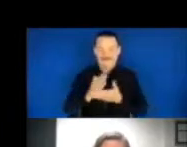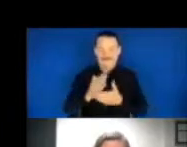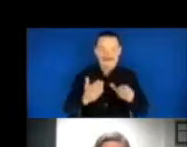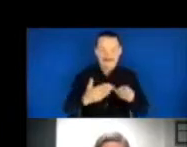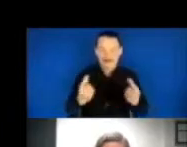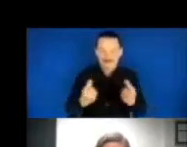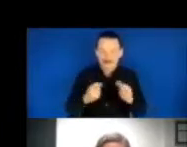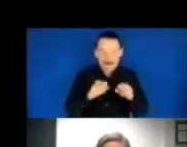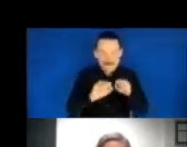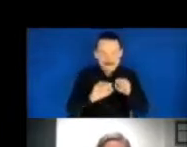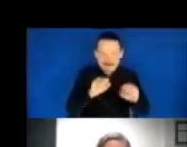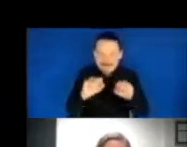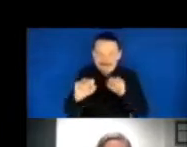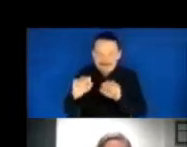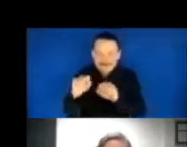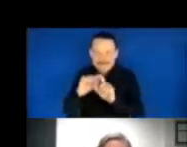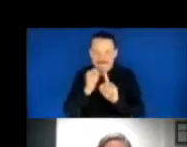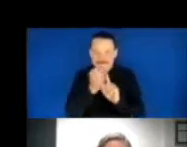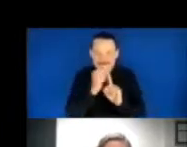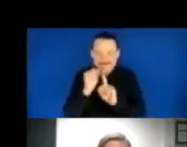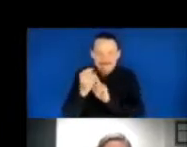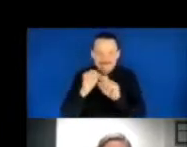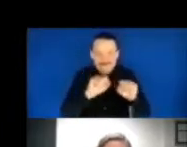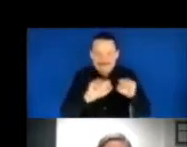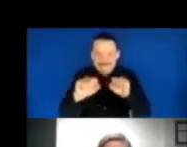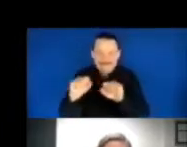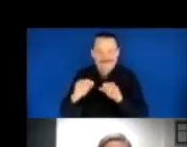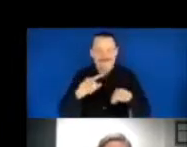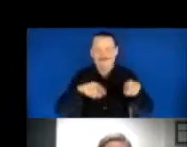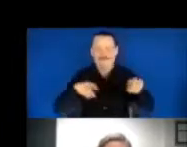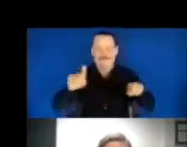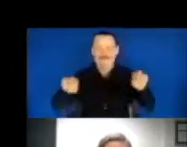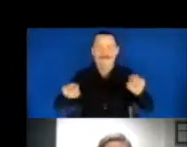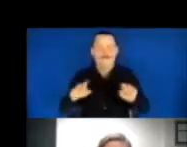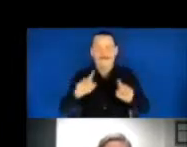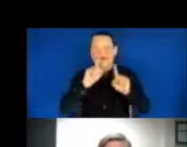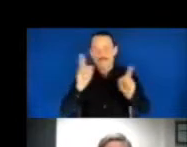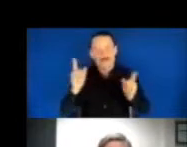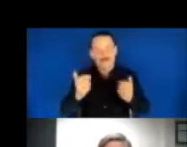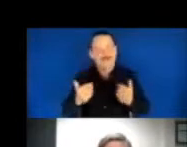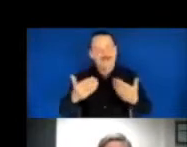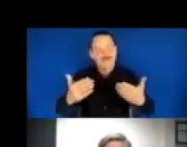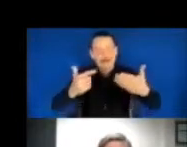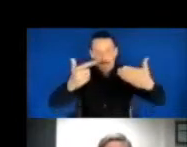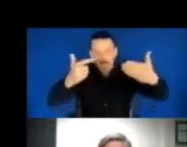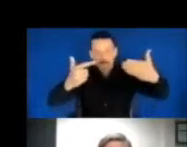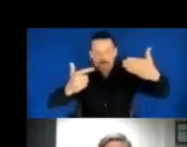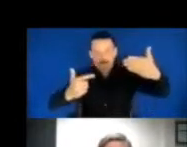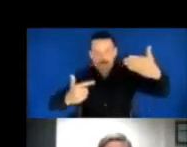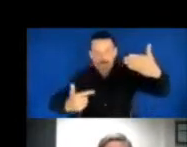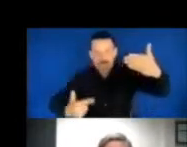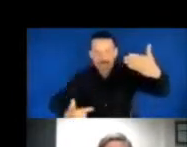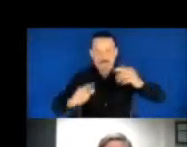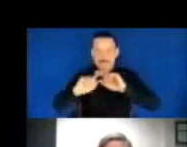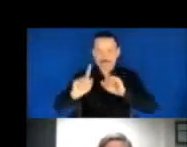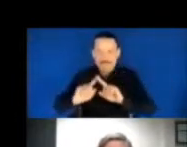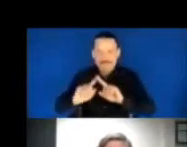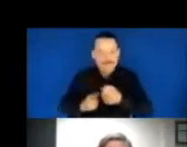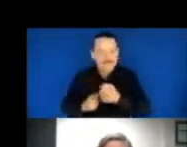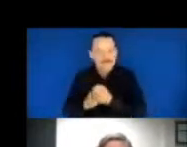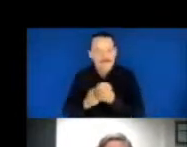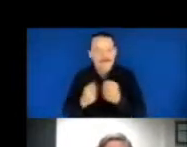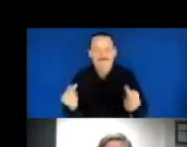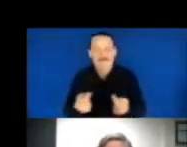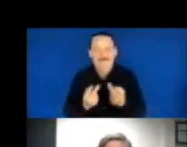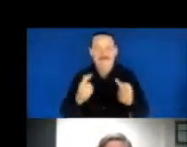not possible to give you a list of all the types of supports that you might get, because it also depends on the area